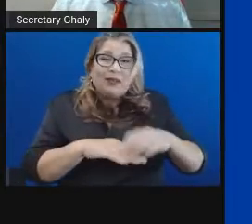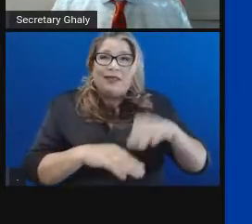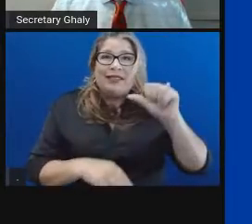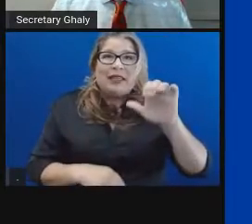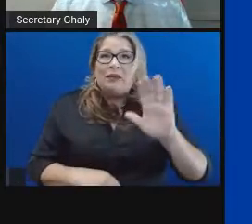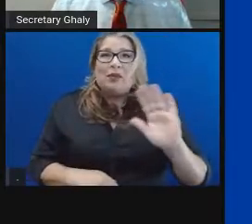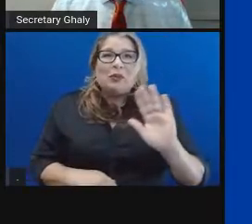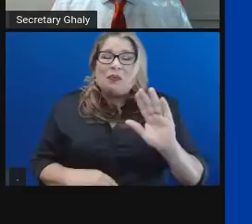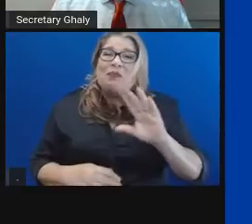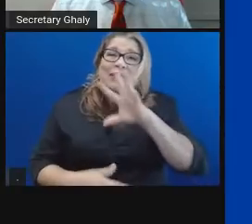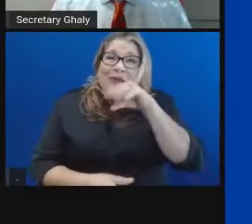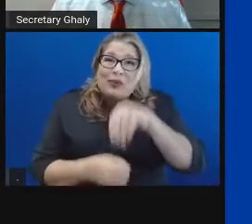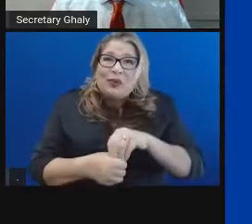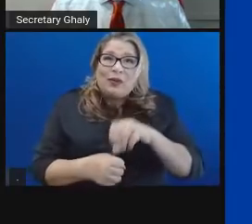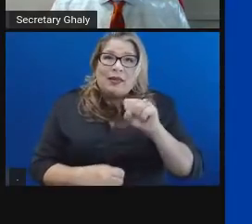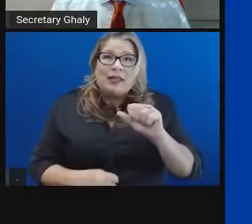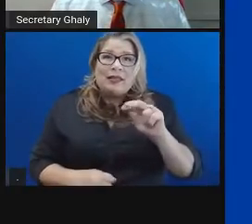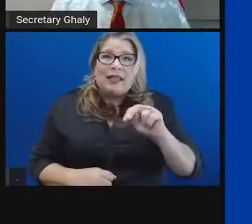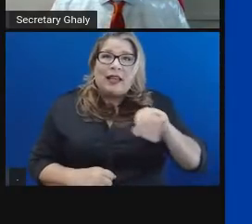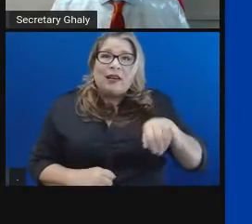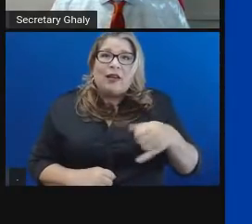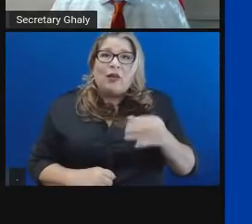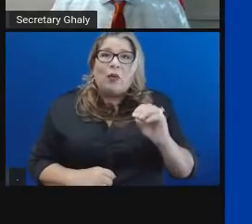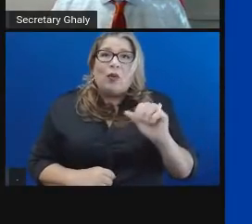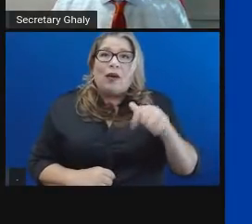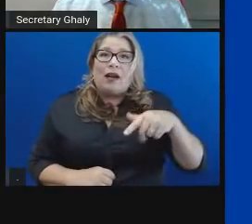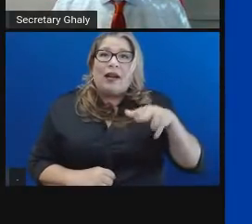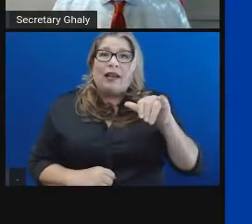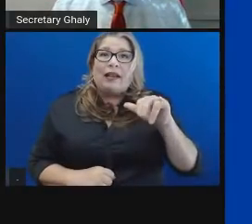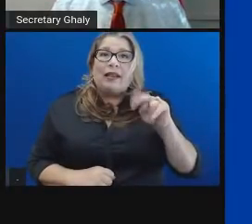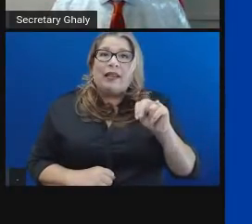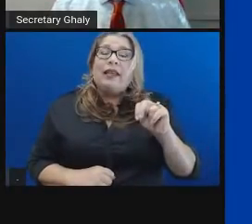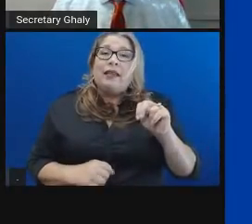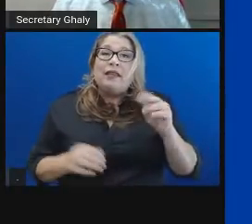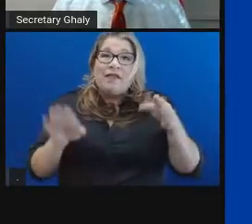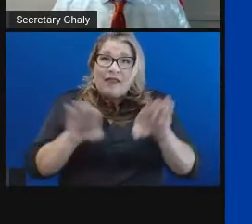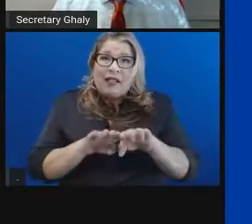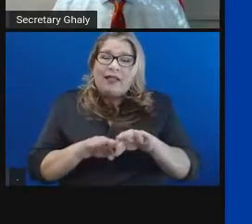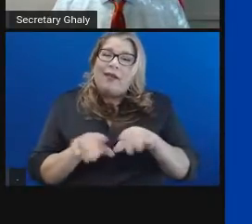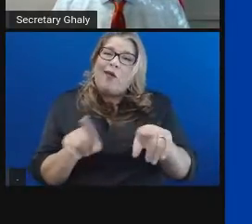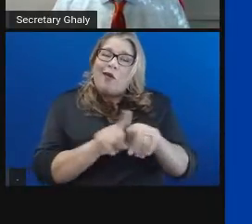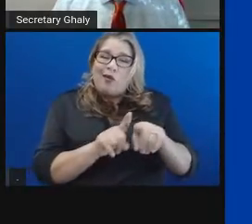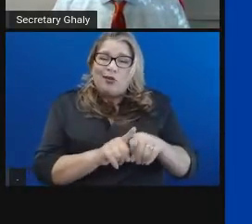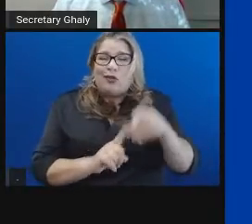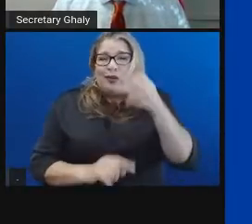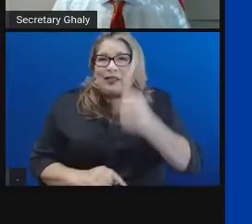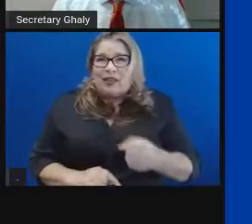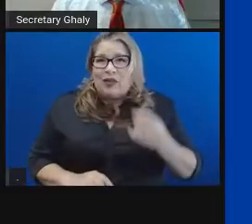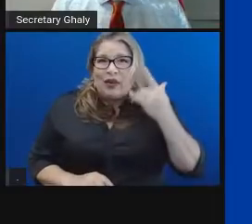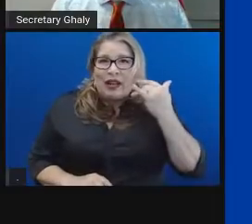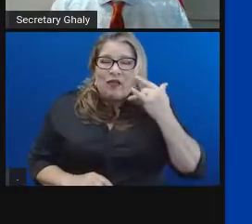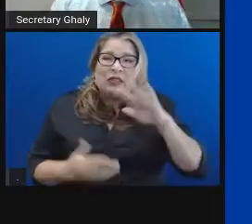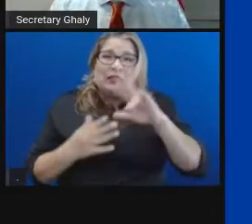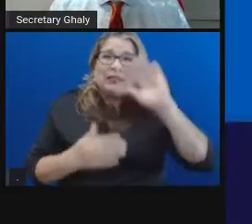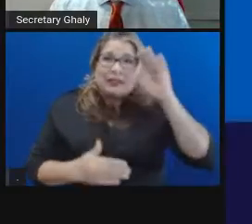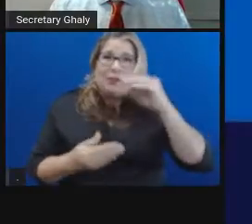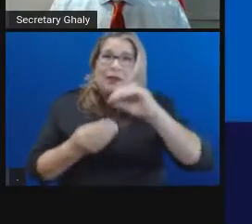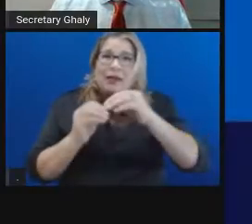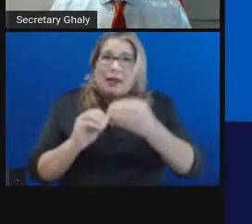San Joaquin Valley and Southern California, which I think is really good and important news for those regions. Next